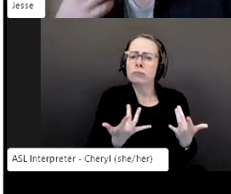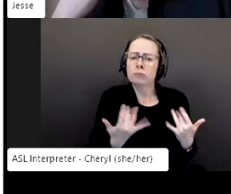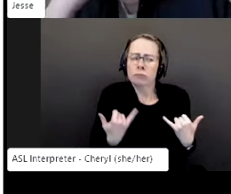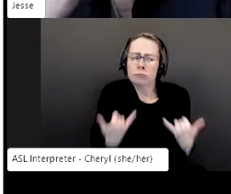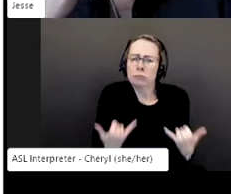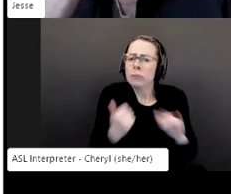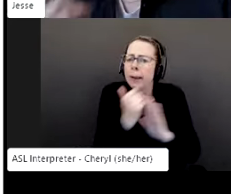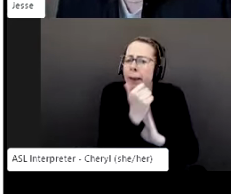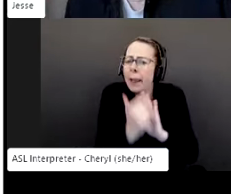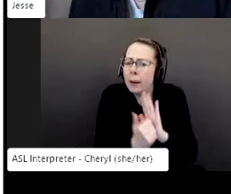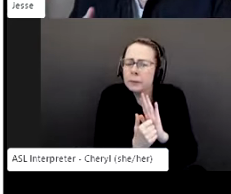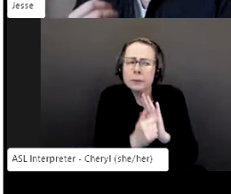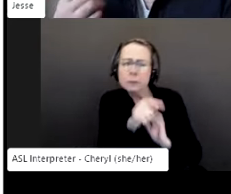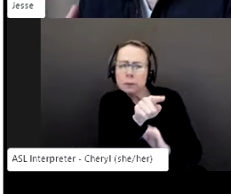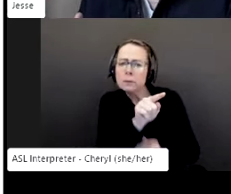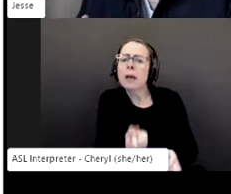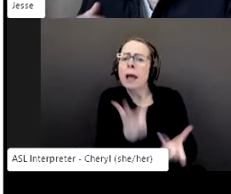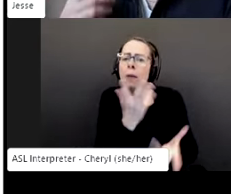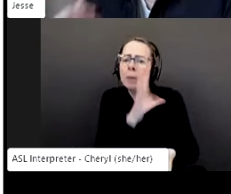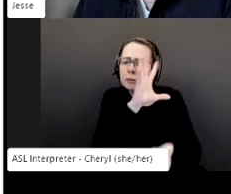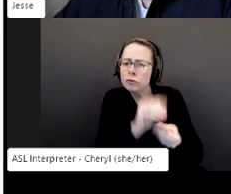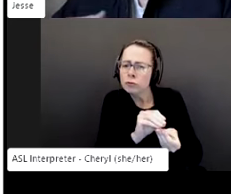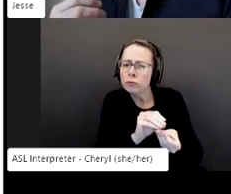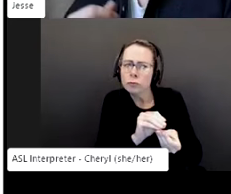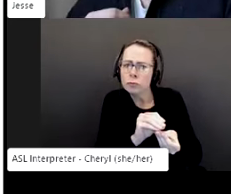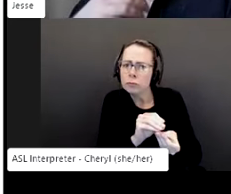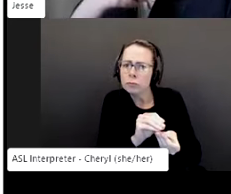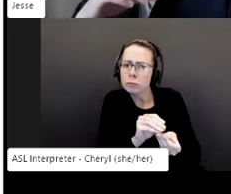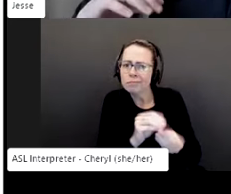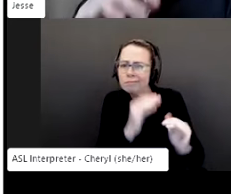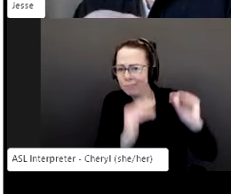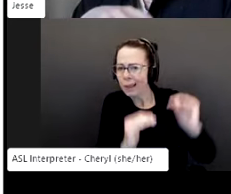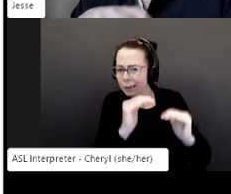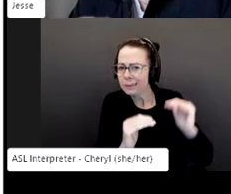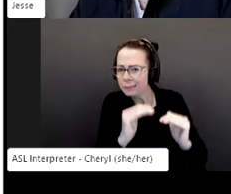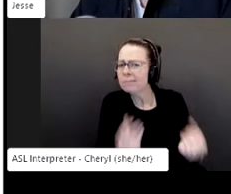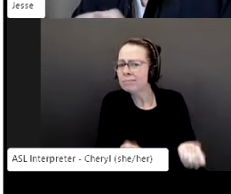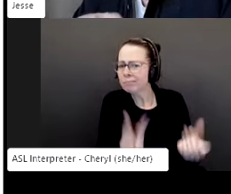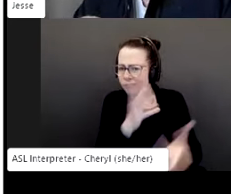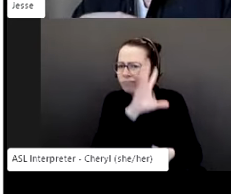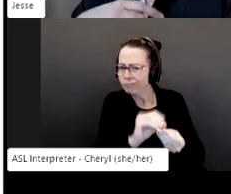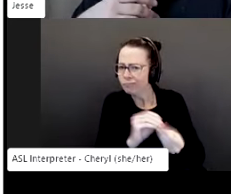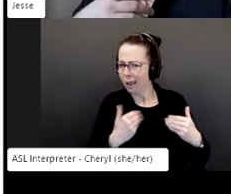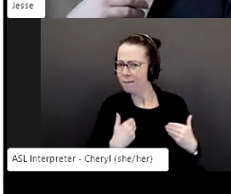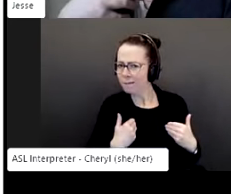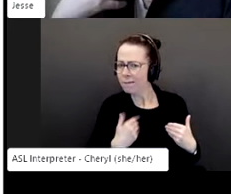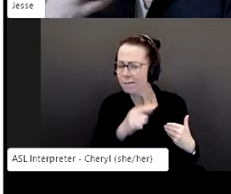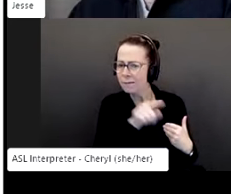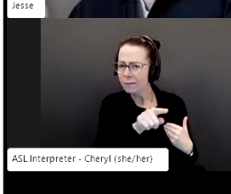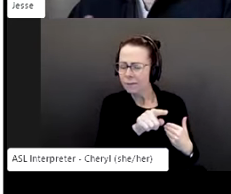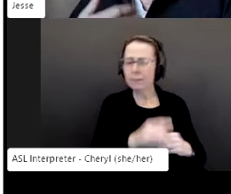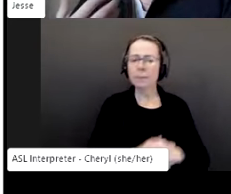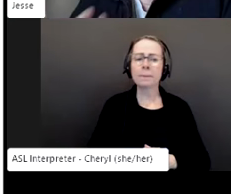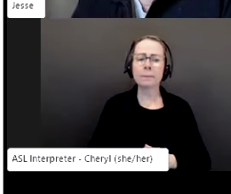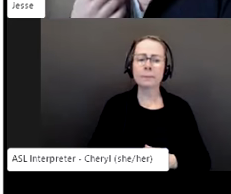account balances. That's something that can be done for not only your